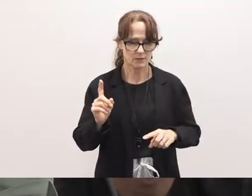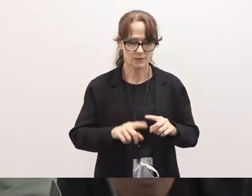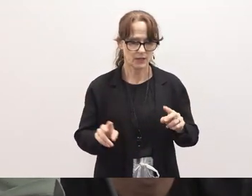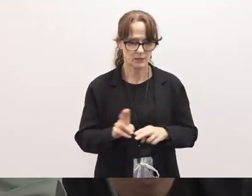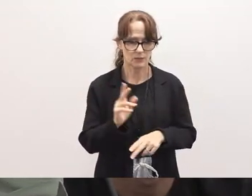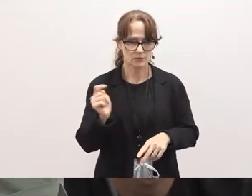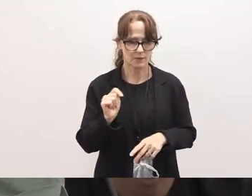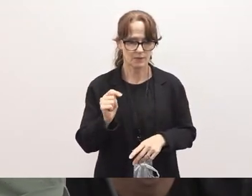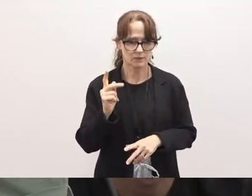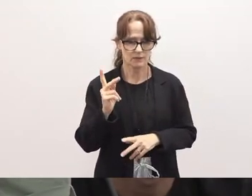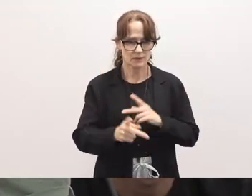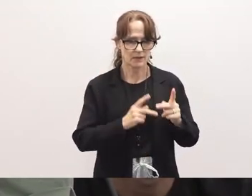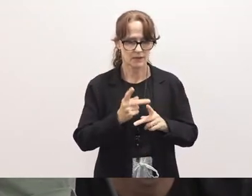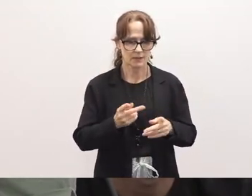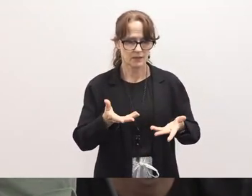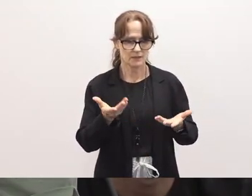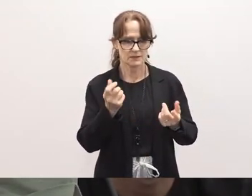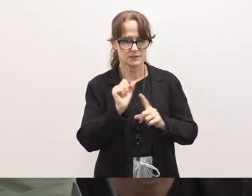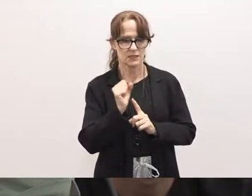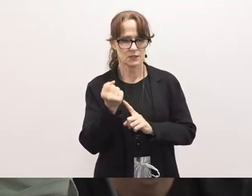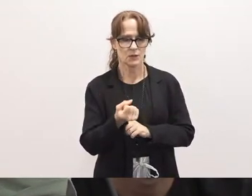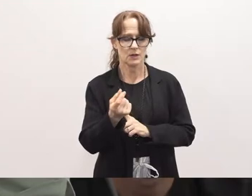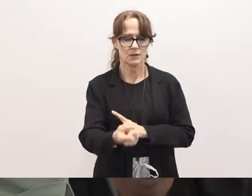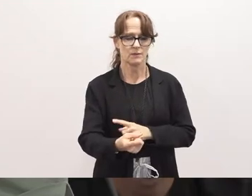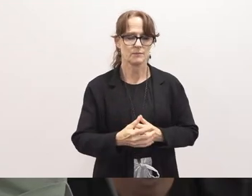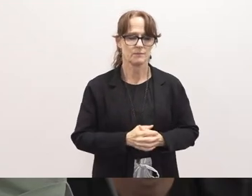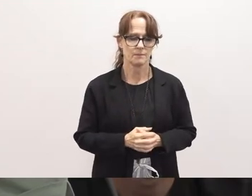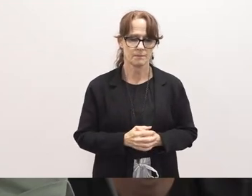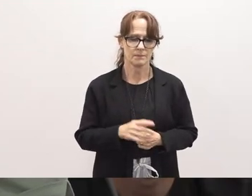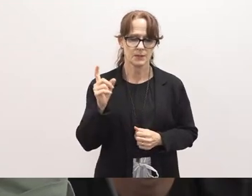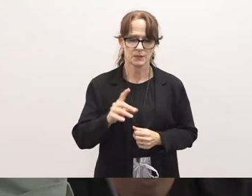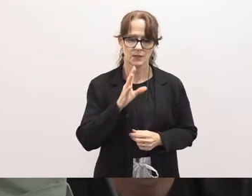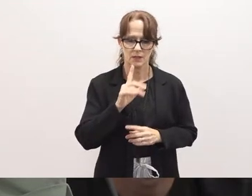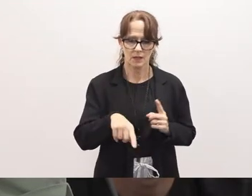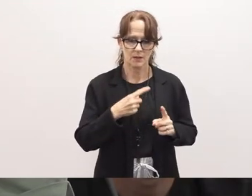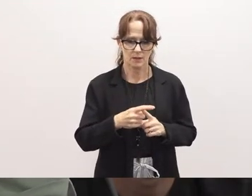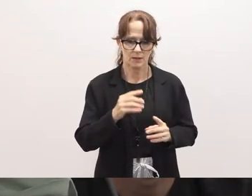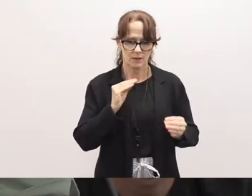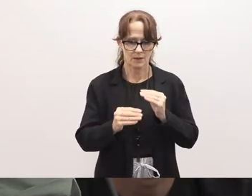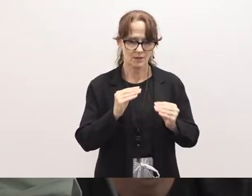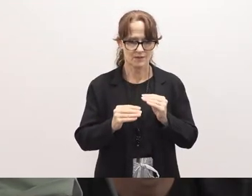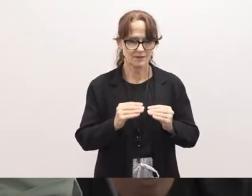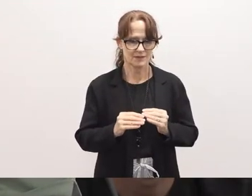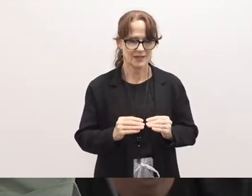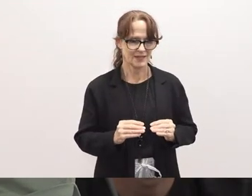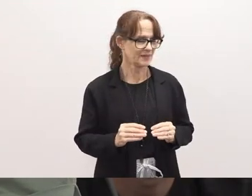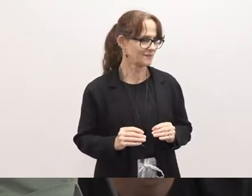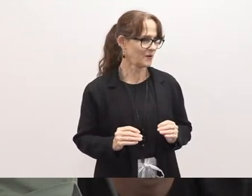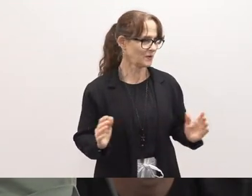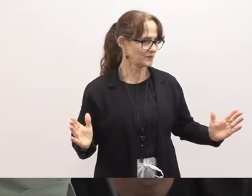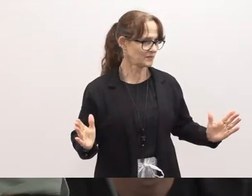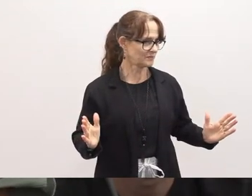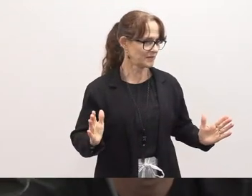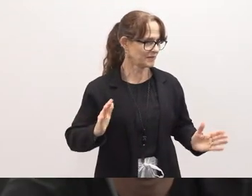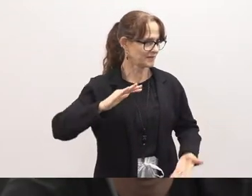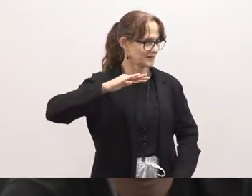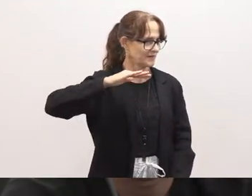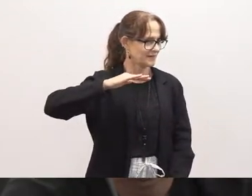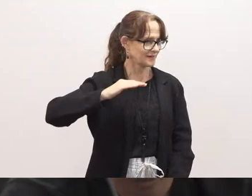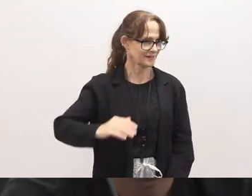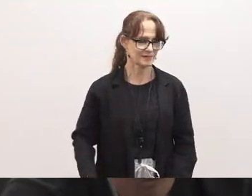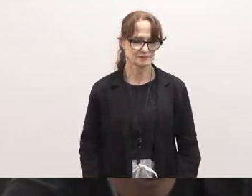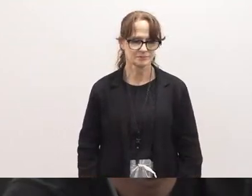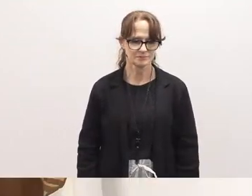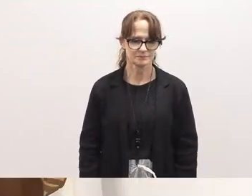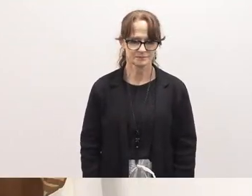use the restrooms with these conditions, and this is something that we need to talk about and is something that needs to be addressed at Long Beach Poly. Thank you for listening.